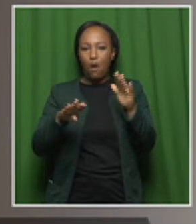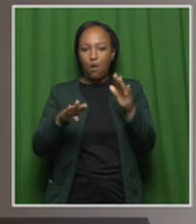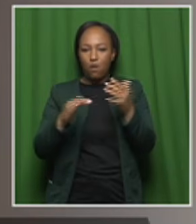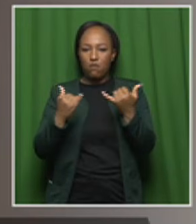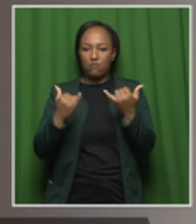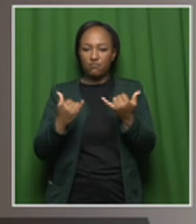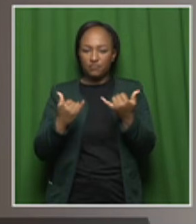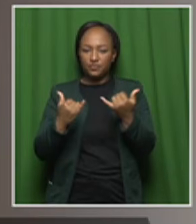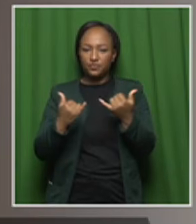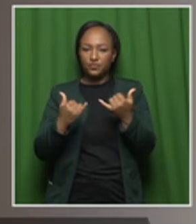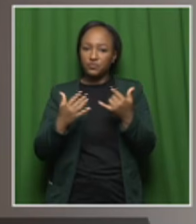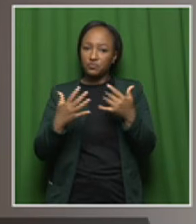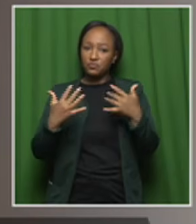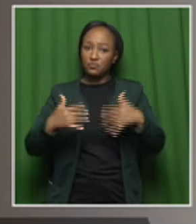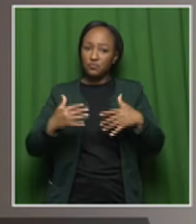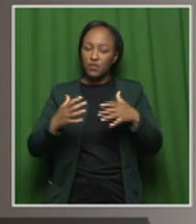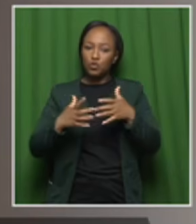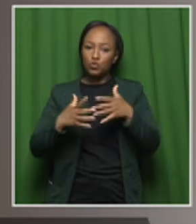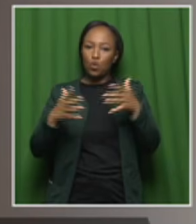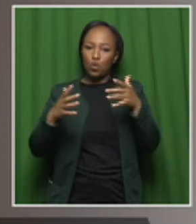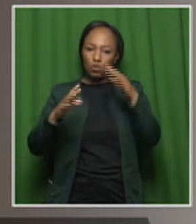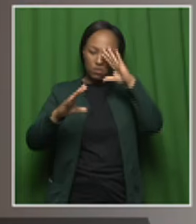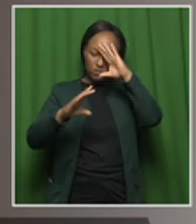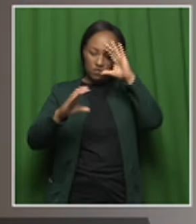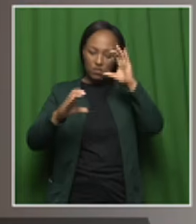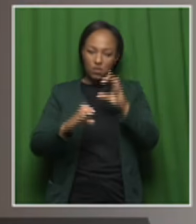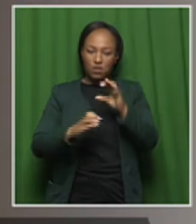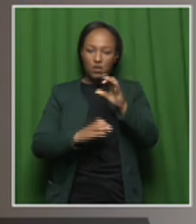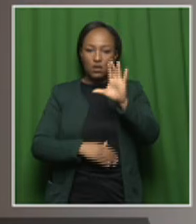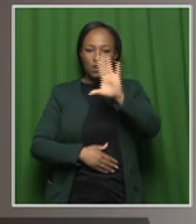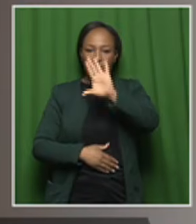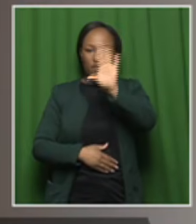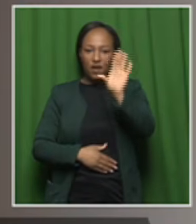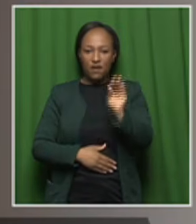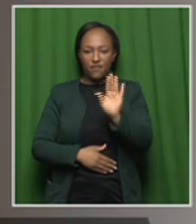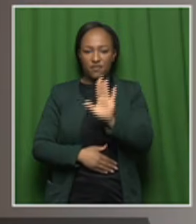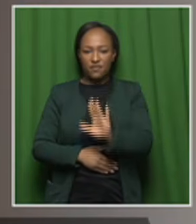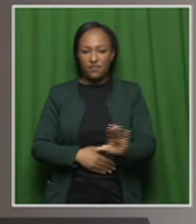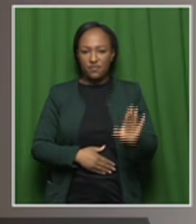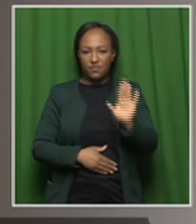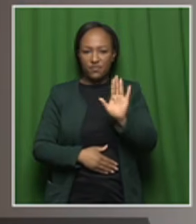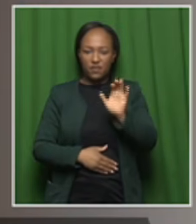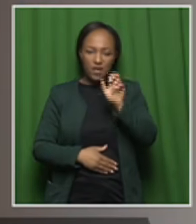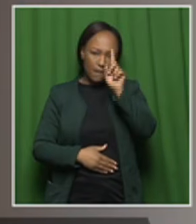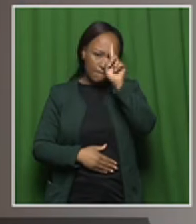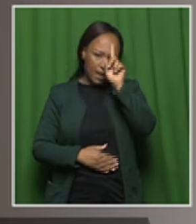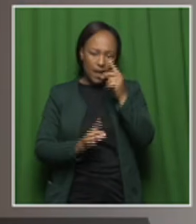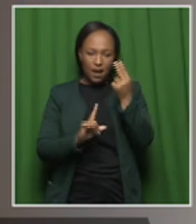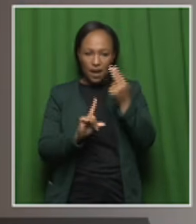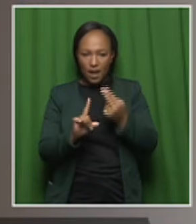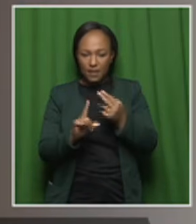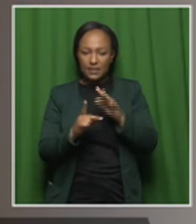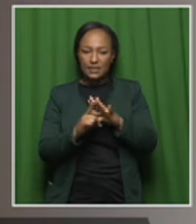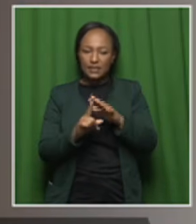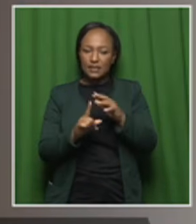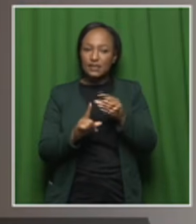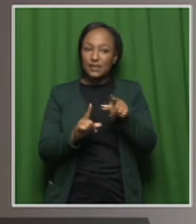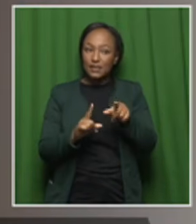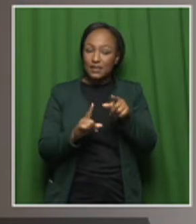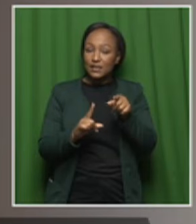incredible focus on the continent, Black artists, artists of color,